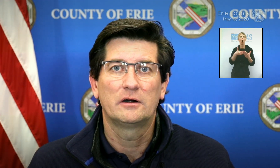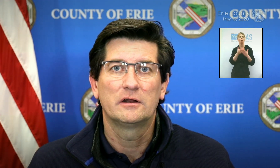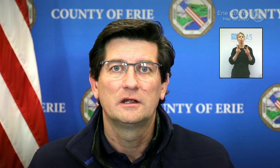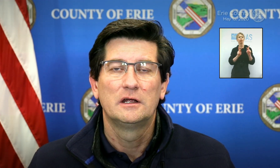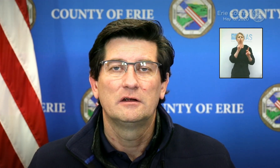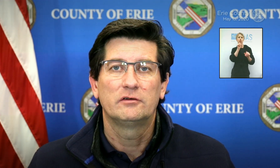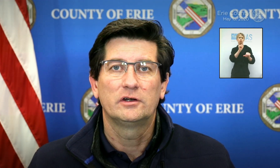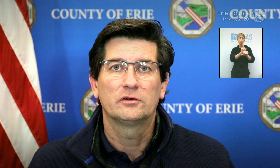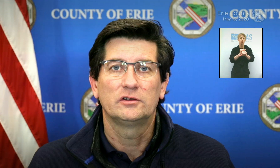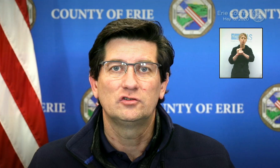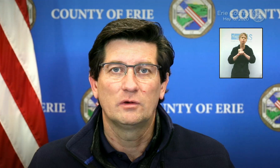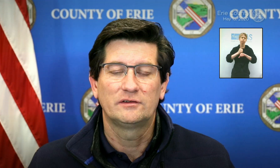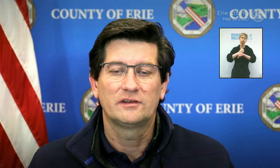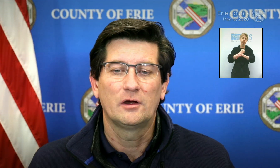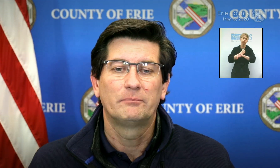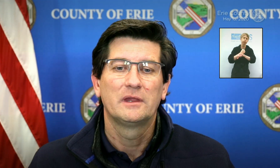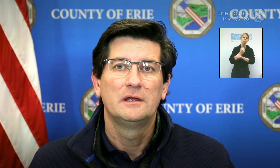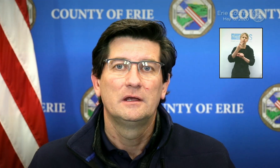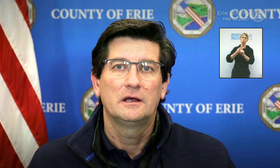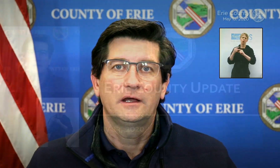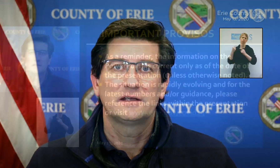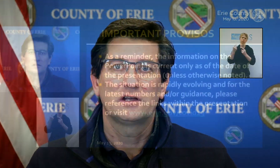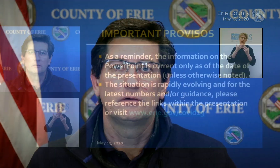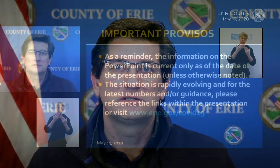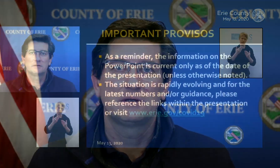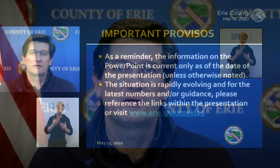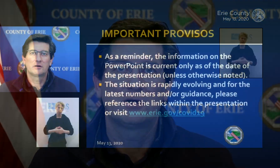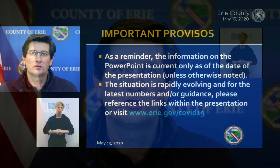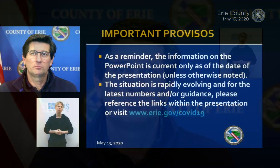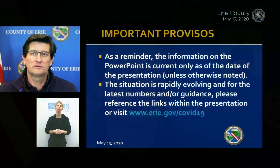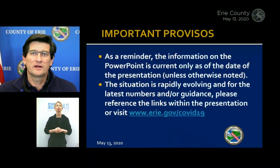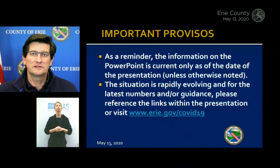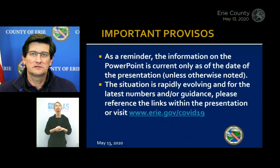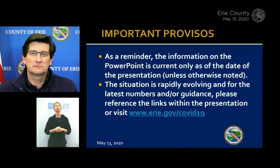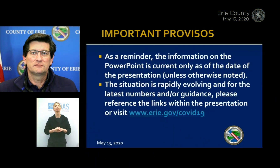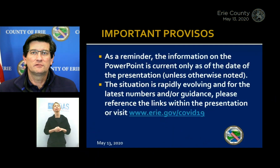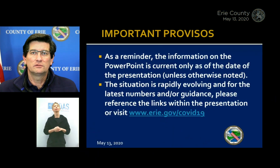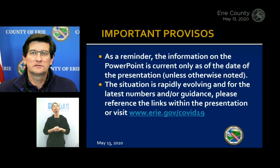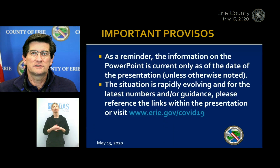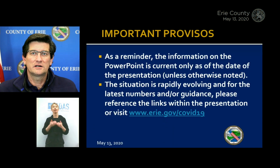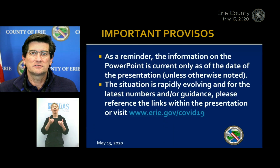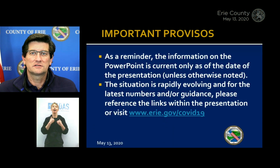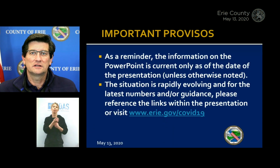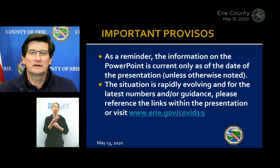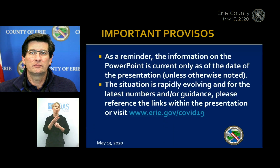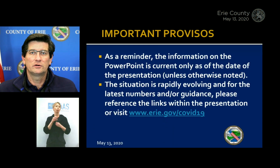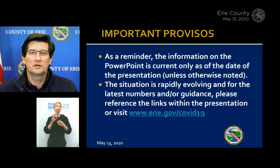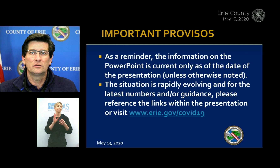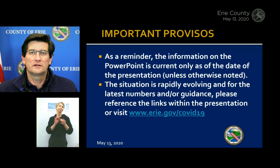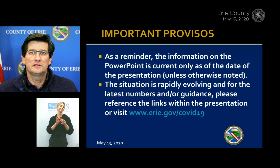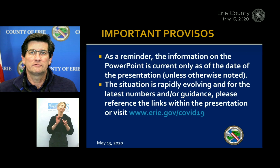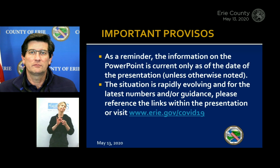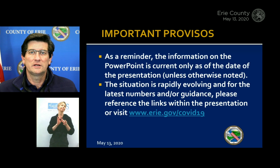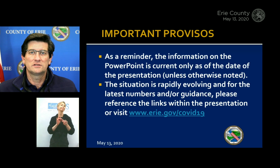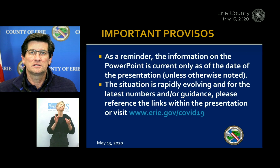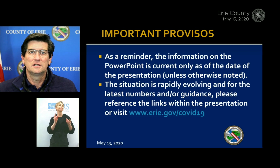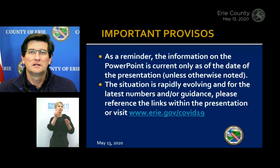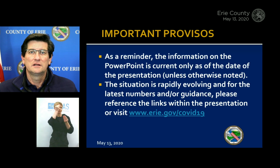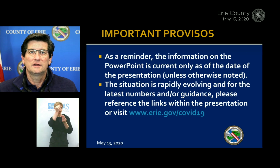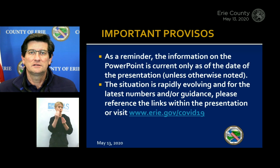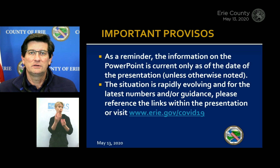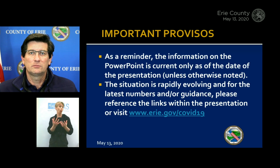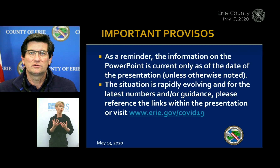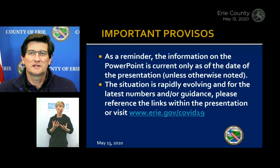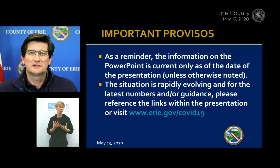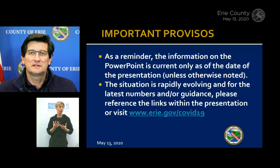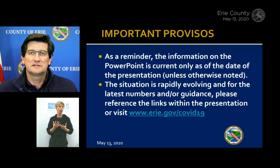very hard for nearly 2 months now. As always, we have our little provisos before we start, just to let everybody know that the information